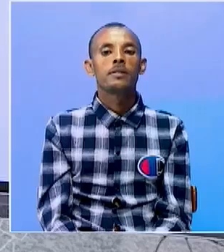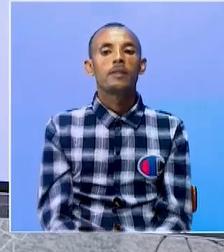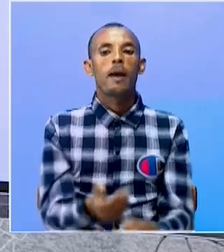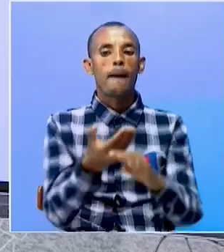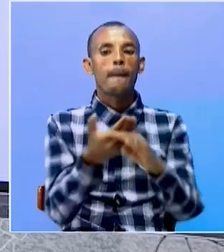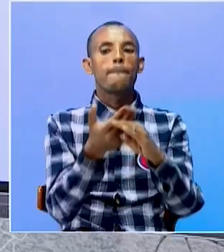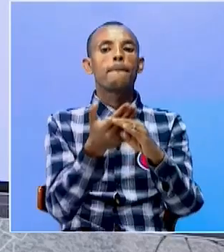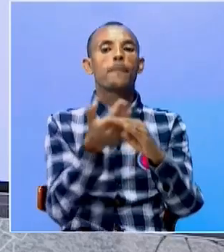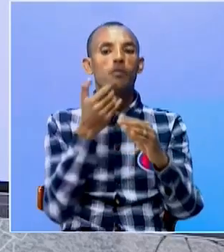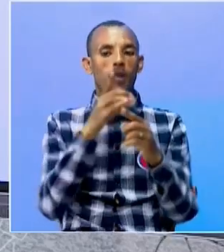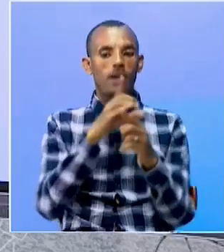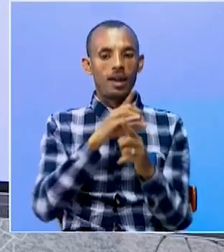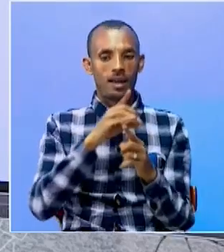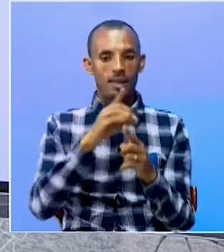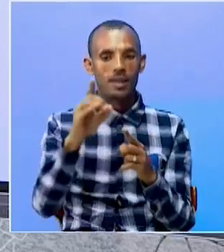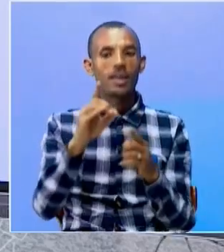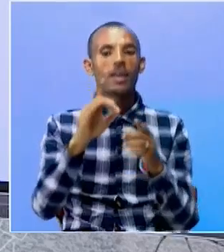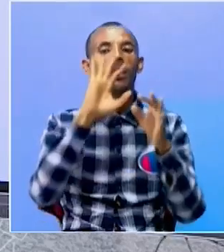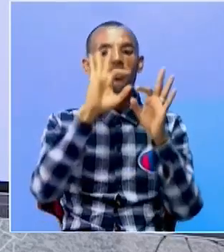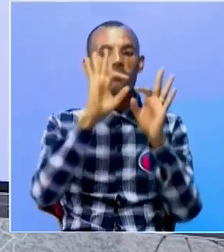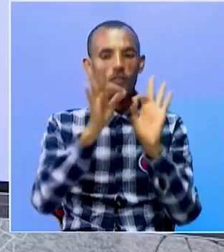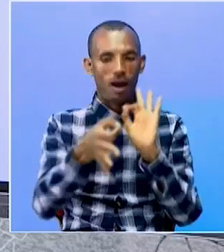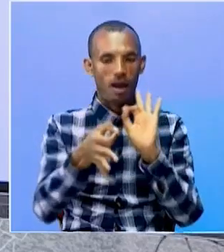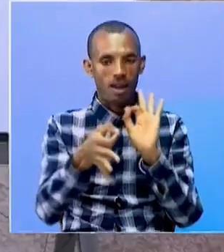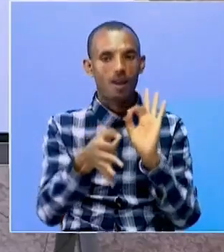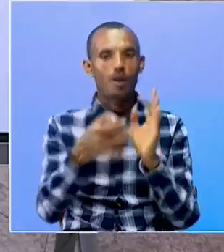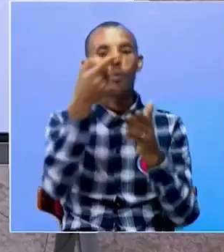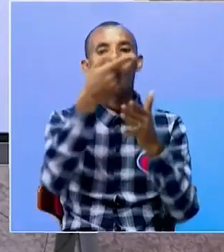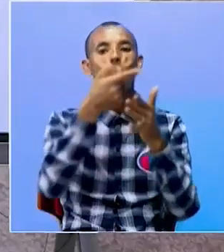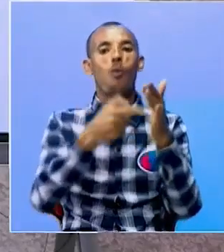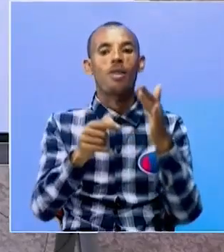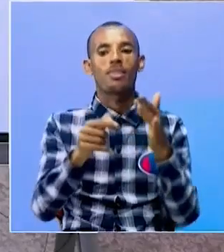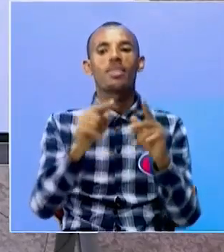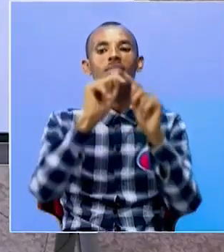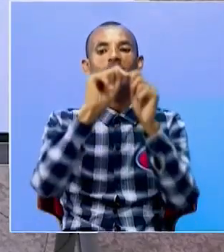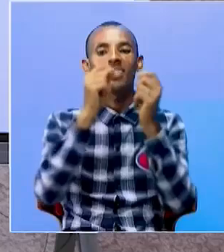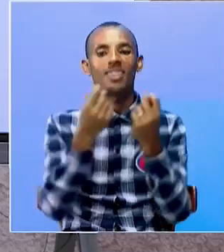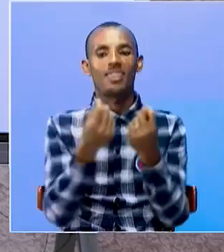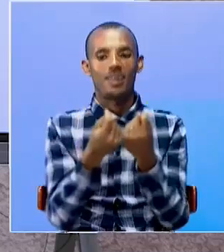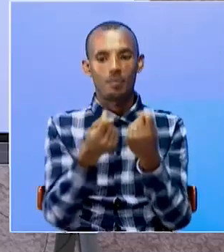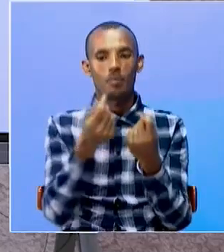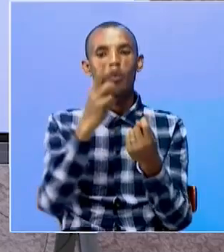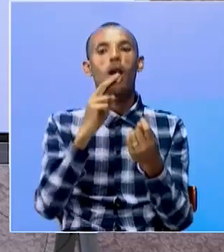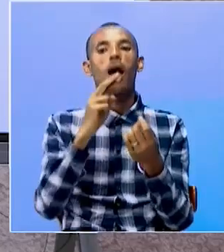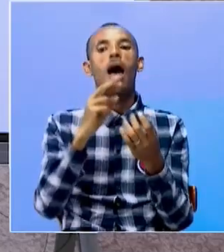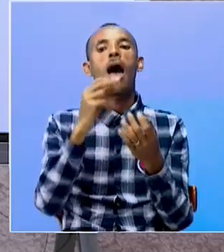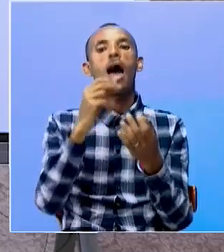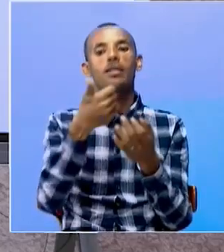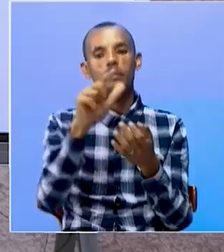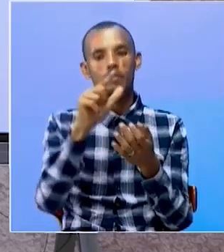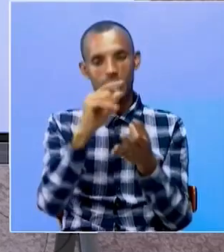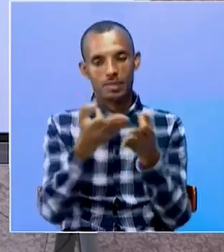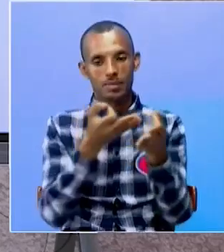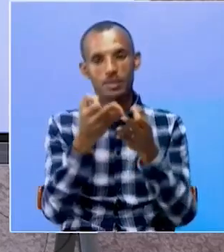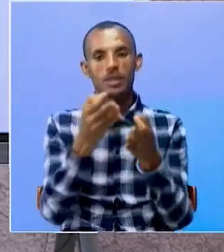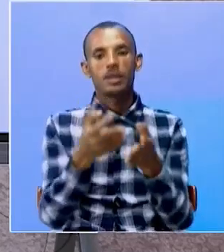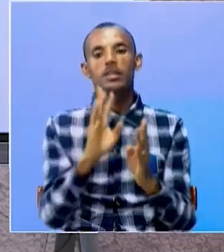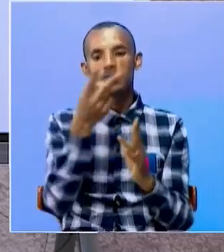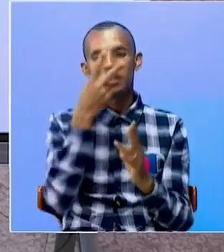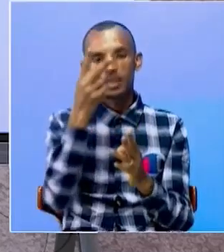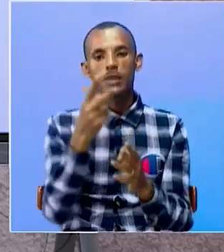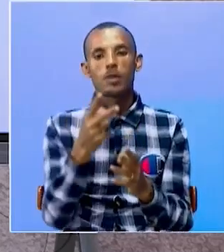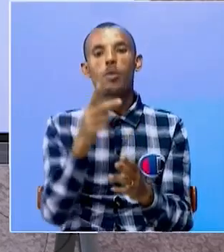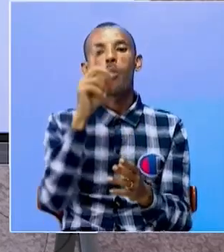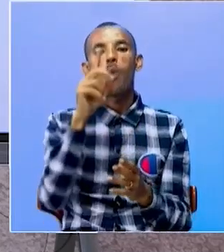Before directly defining what a term or algebraic expression, let's see one